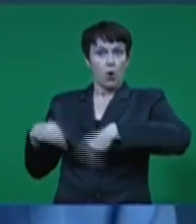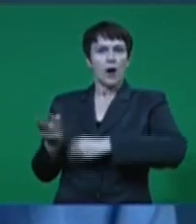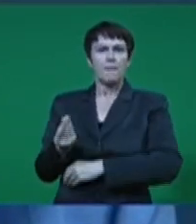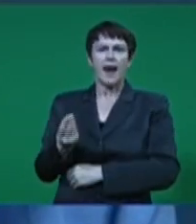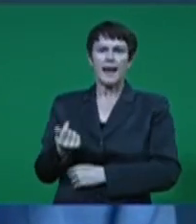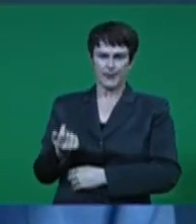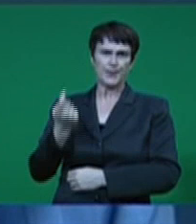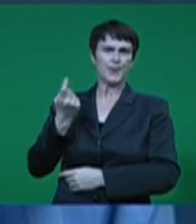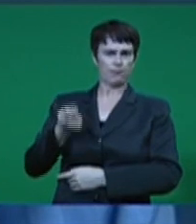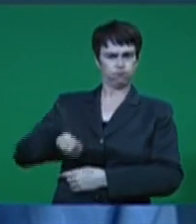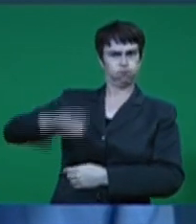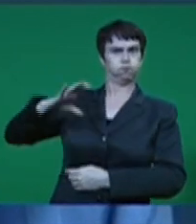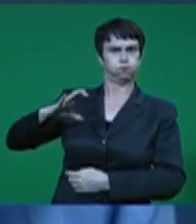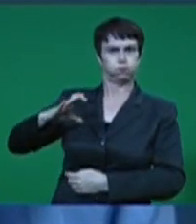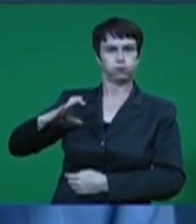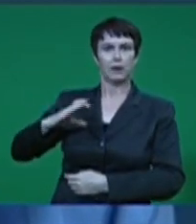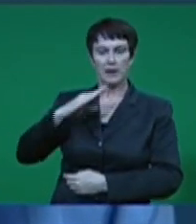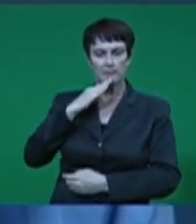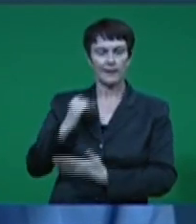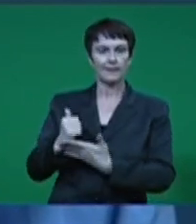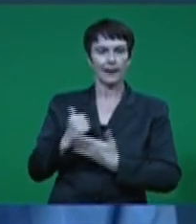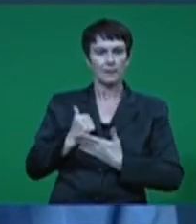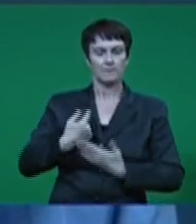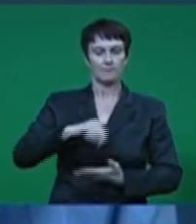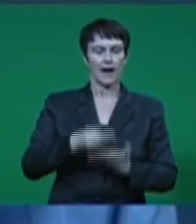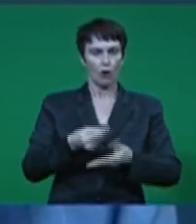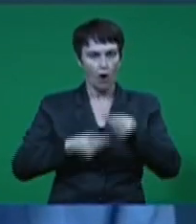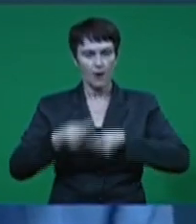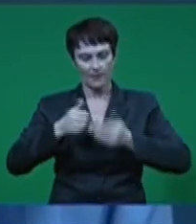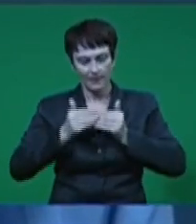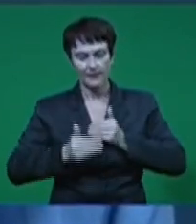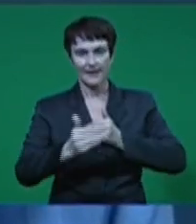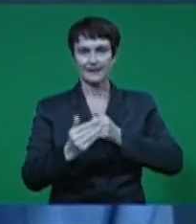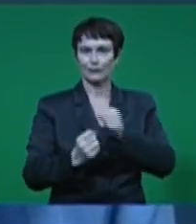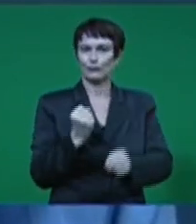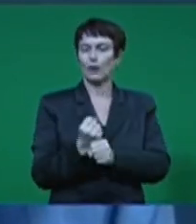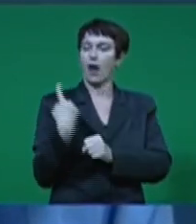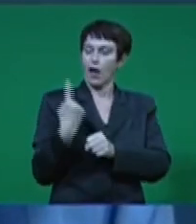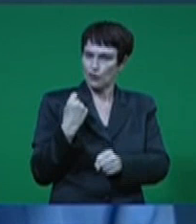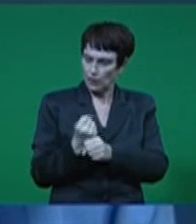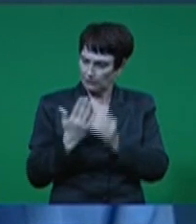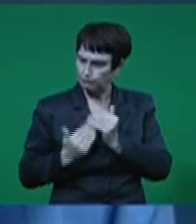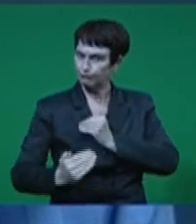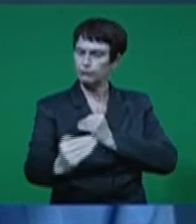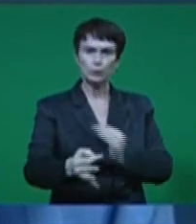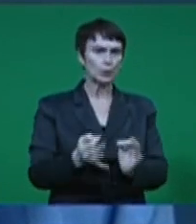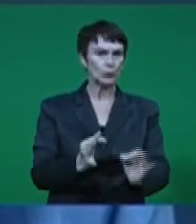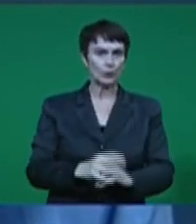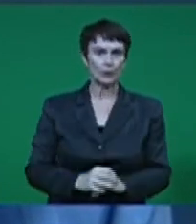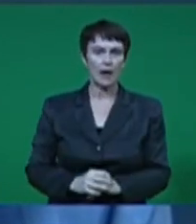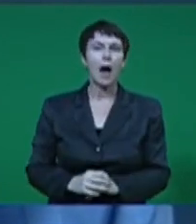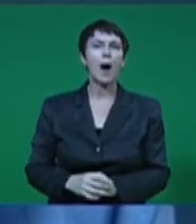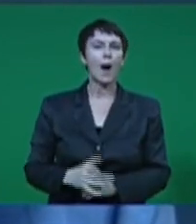latter half of 2020 and into this year, moving the currency close to its long-run equilibrium